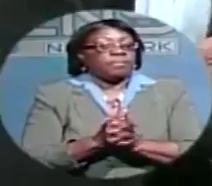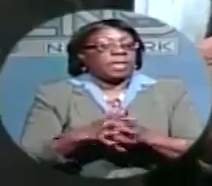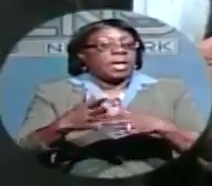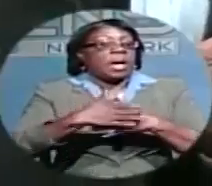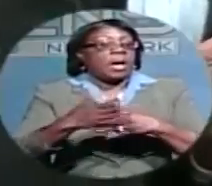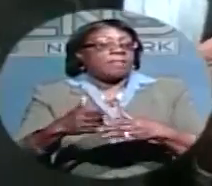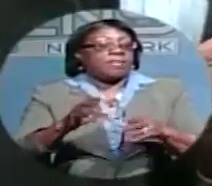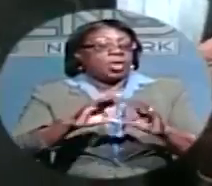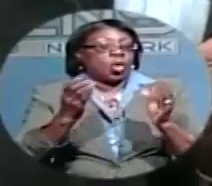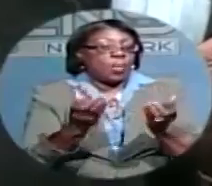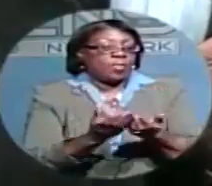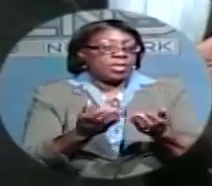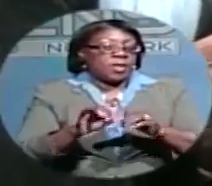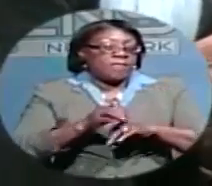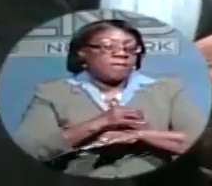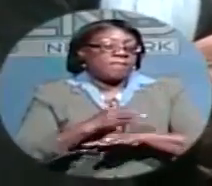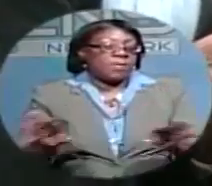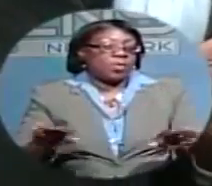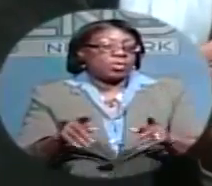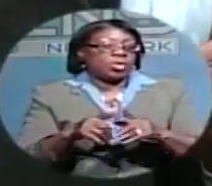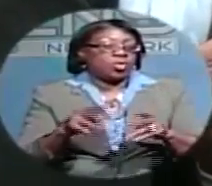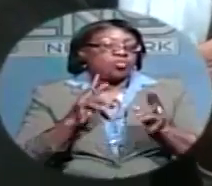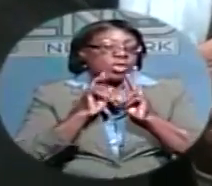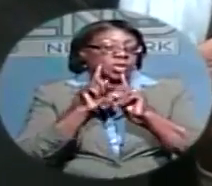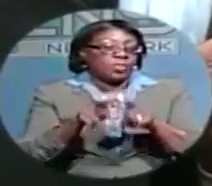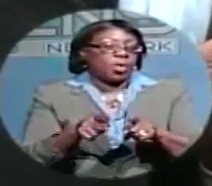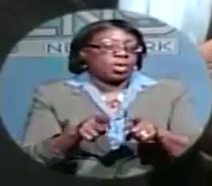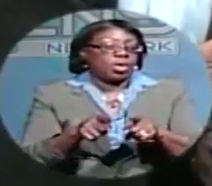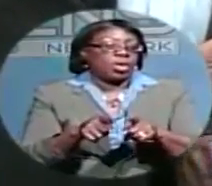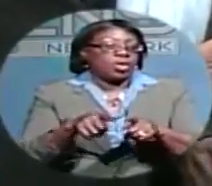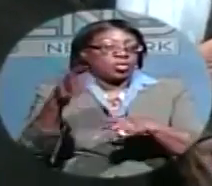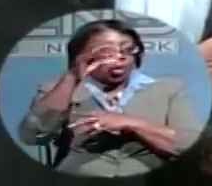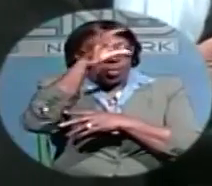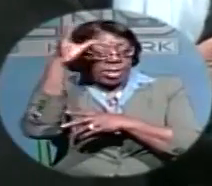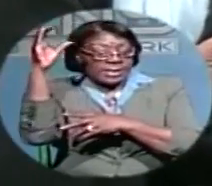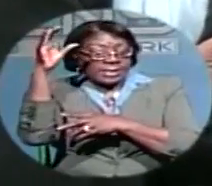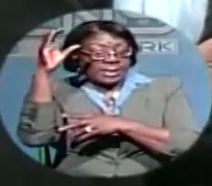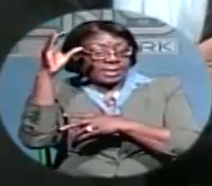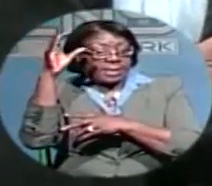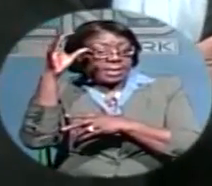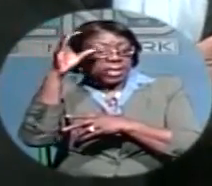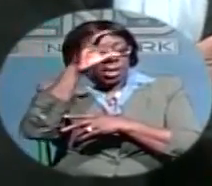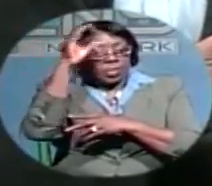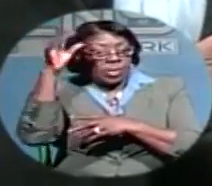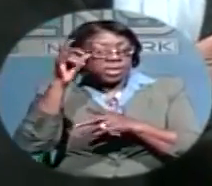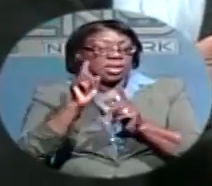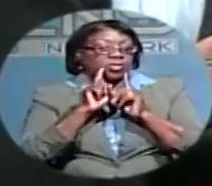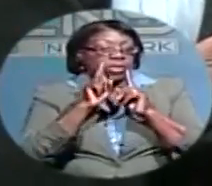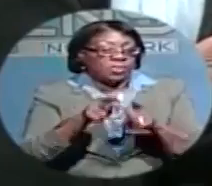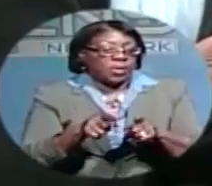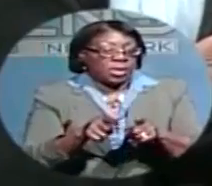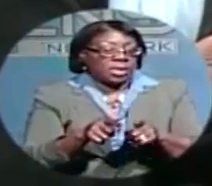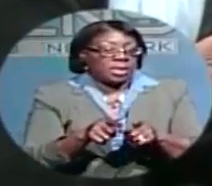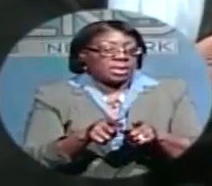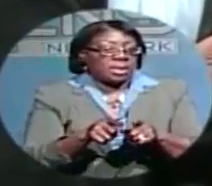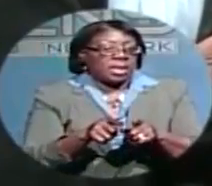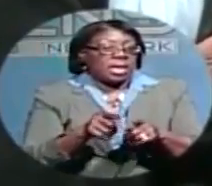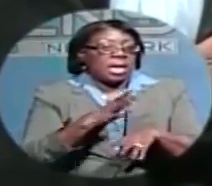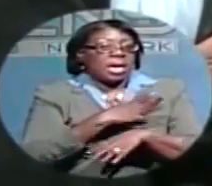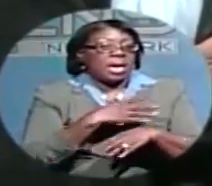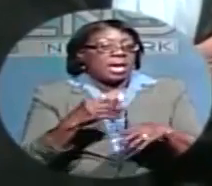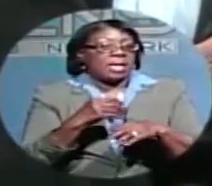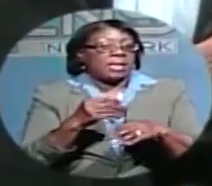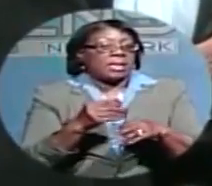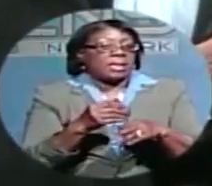After the corporation refused to respond to the president officially, the president responded